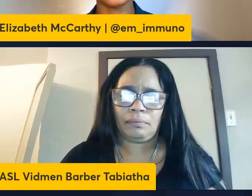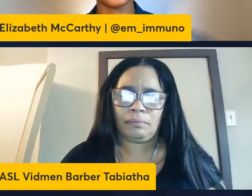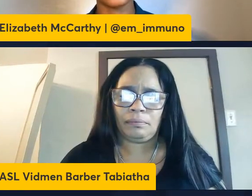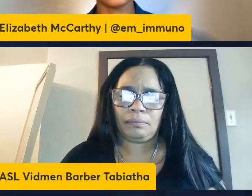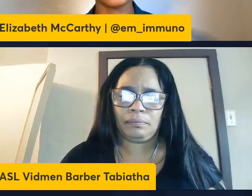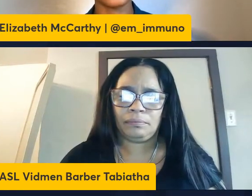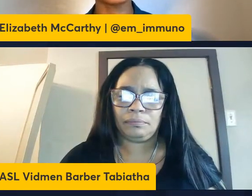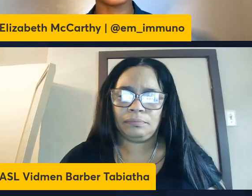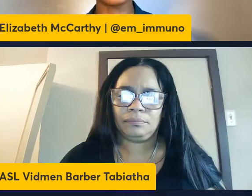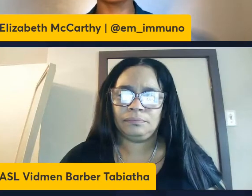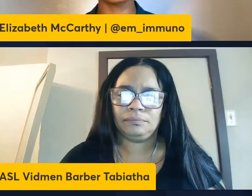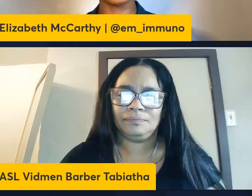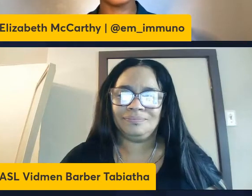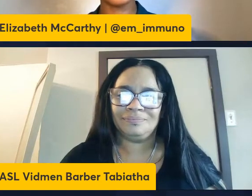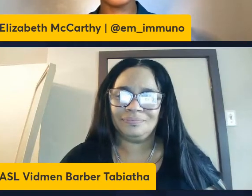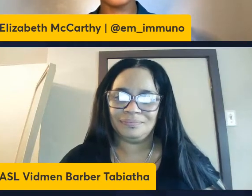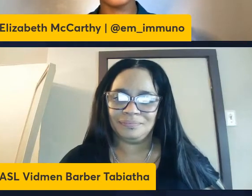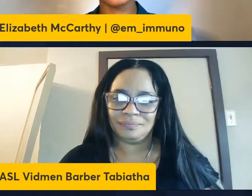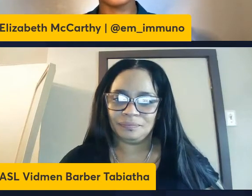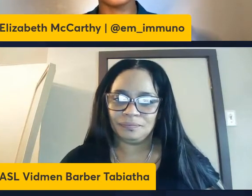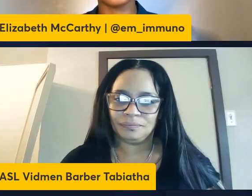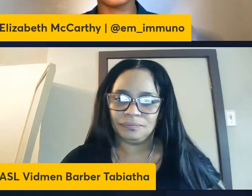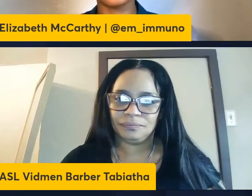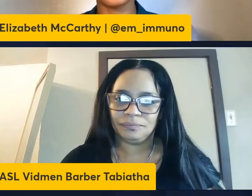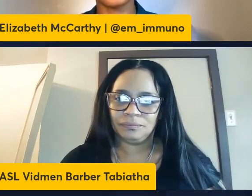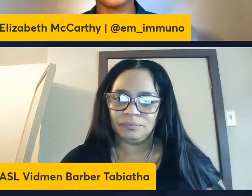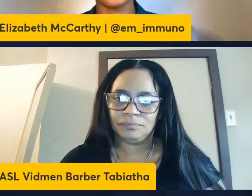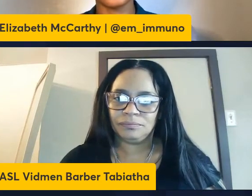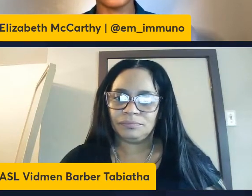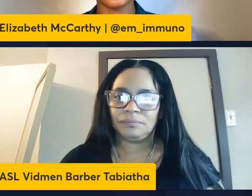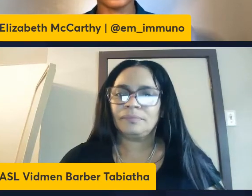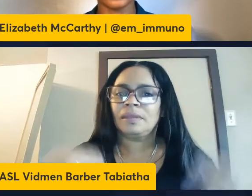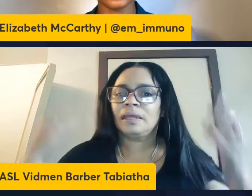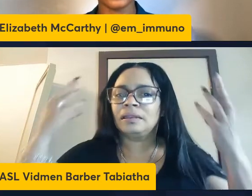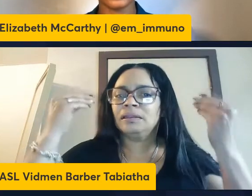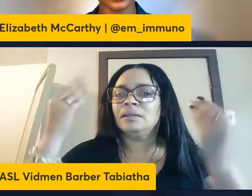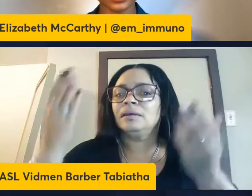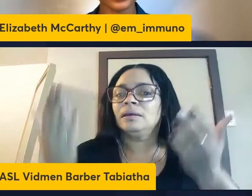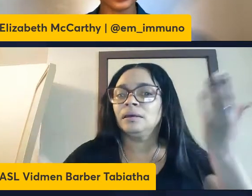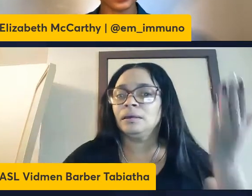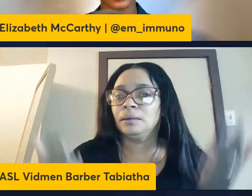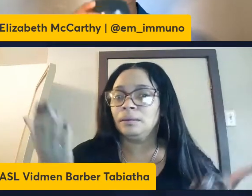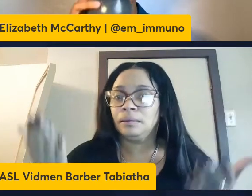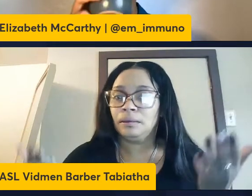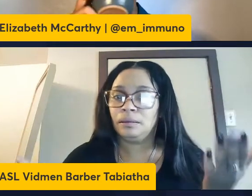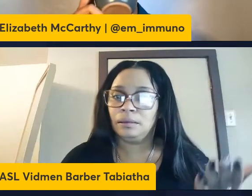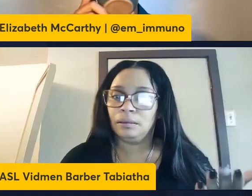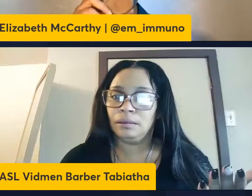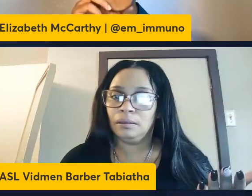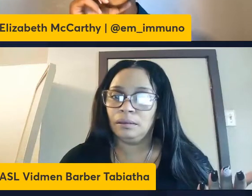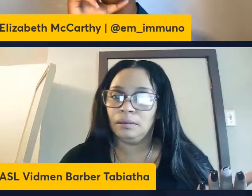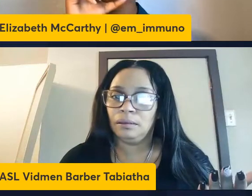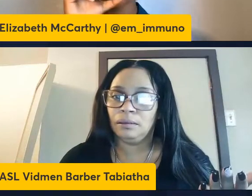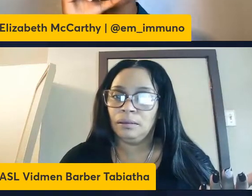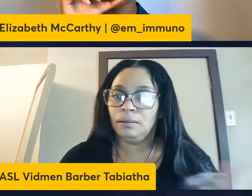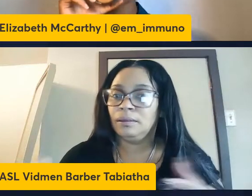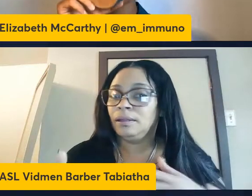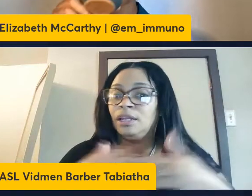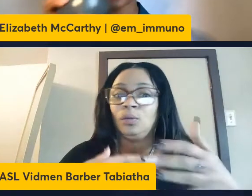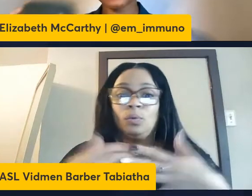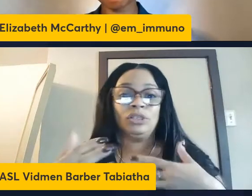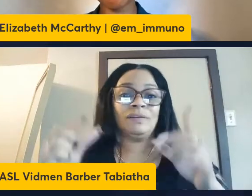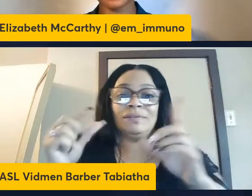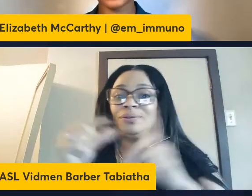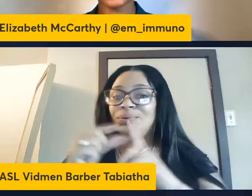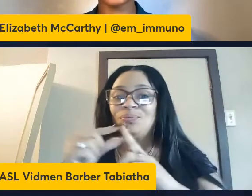I can start. I think maybe for people that are just starting in whichever one of the words that